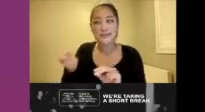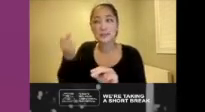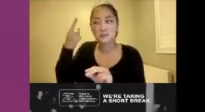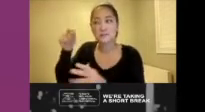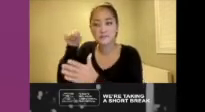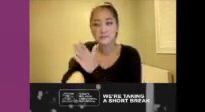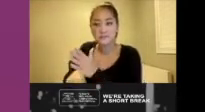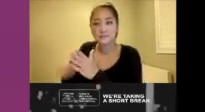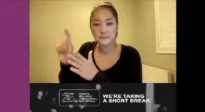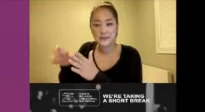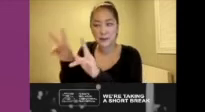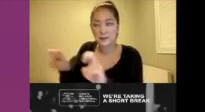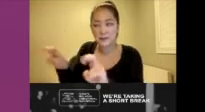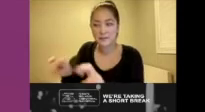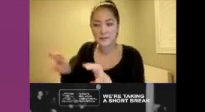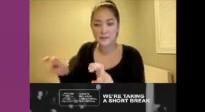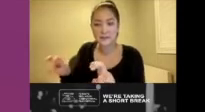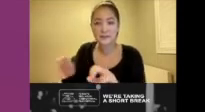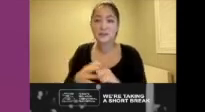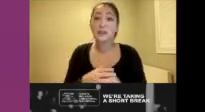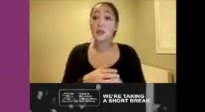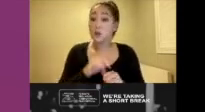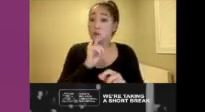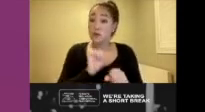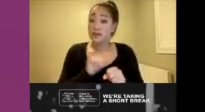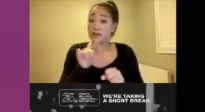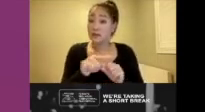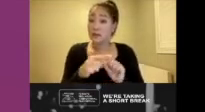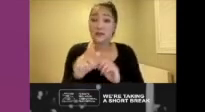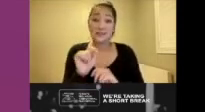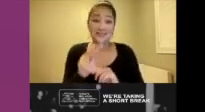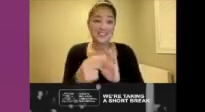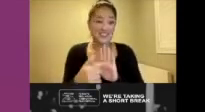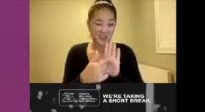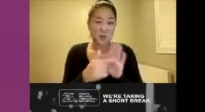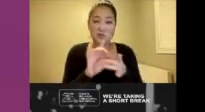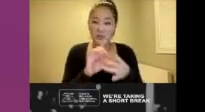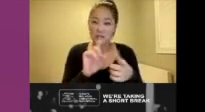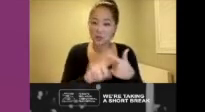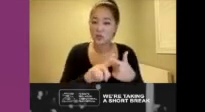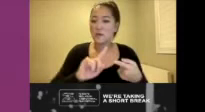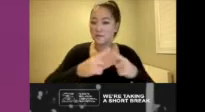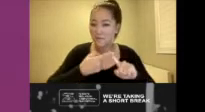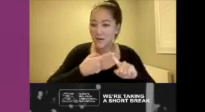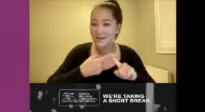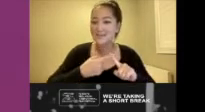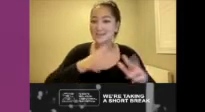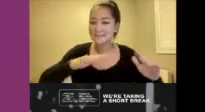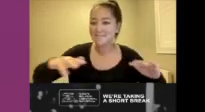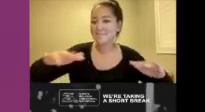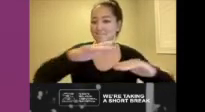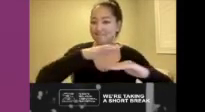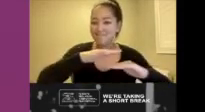So what I like to say, it's like, it's about friendship, it's about community, but it's also about having fun, even though